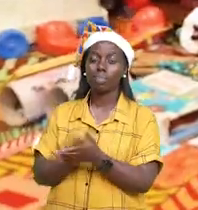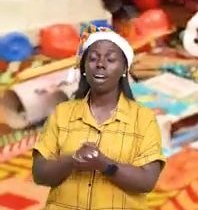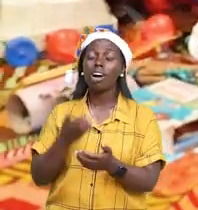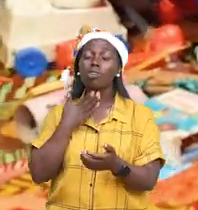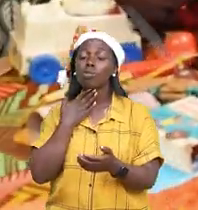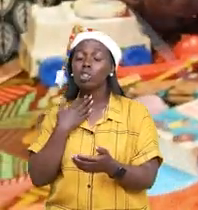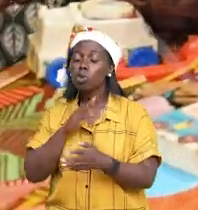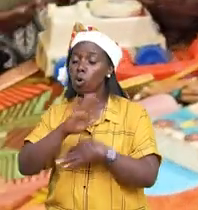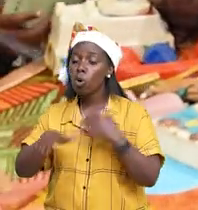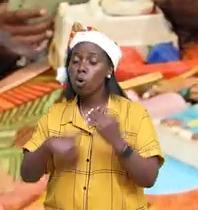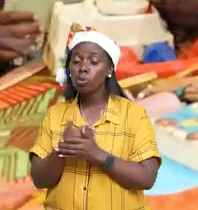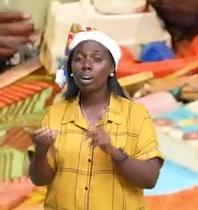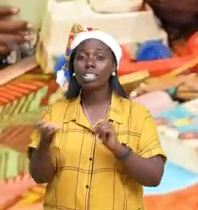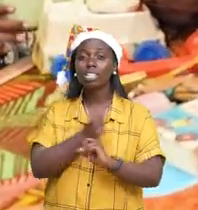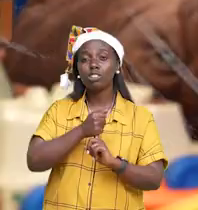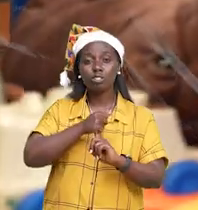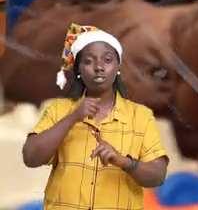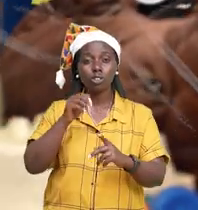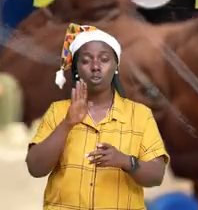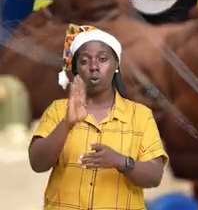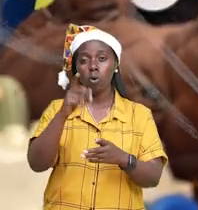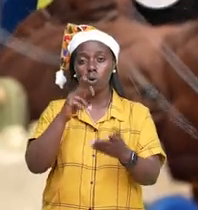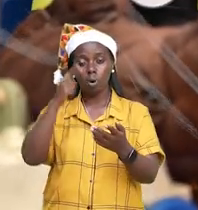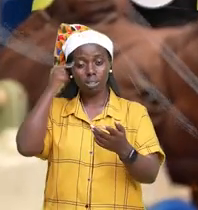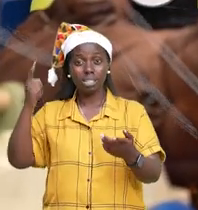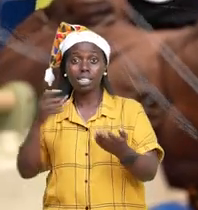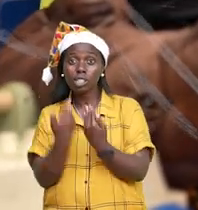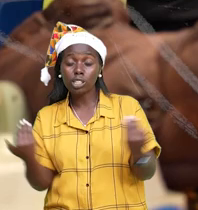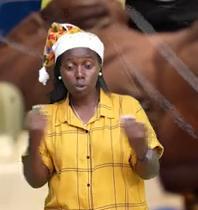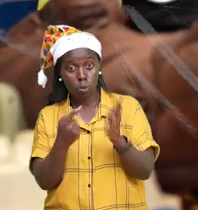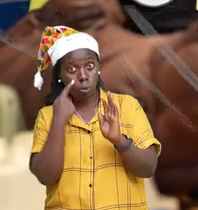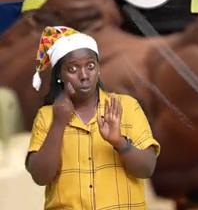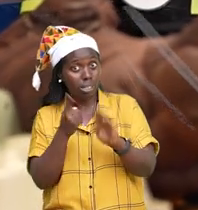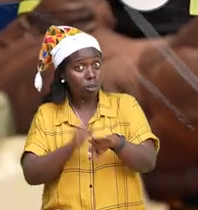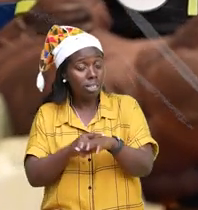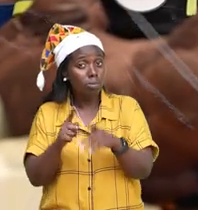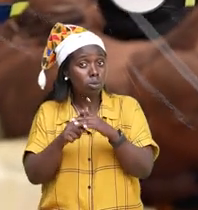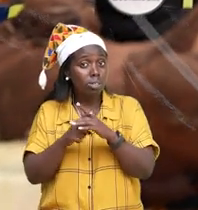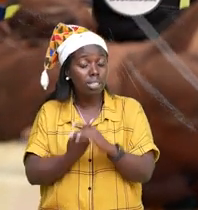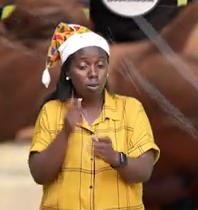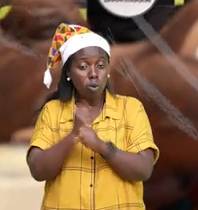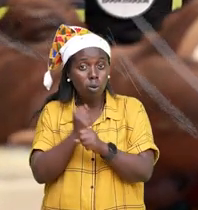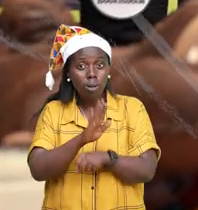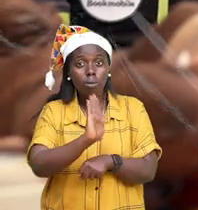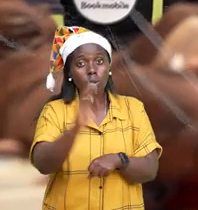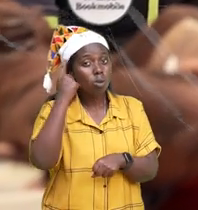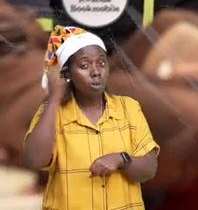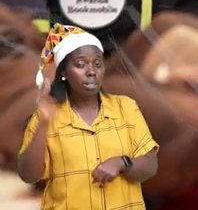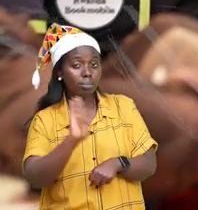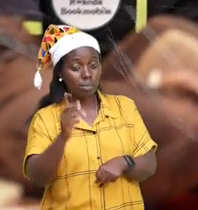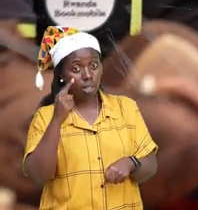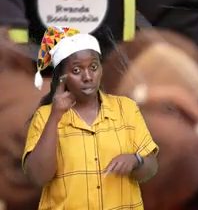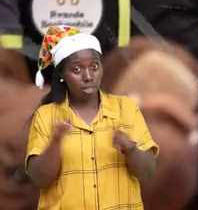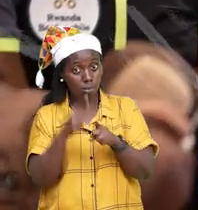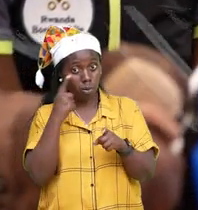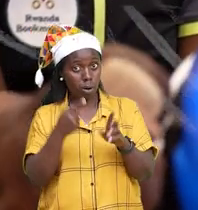I wish you all to achieve your dreams. And you children who are watching us, it's your time to start working on your dreams. As you